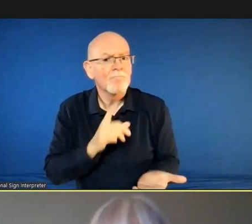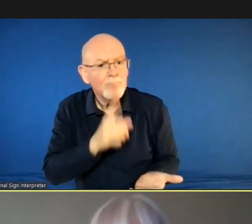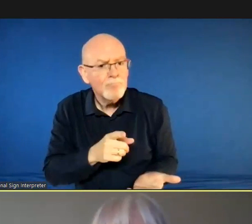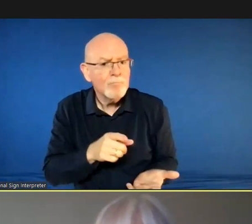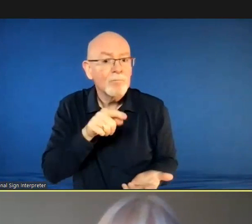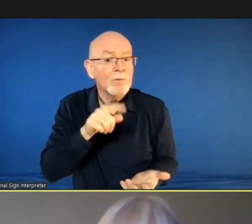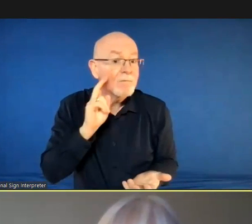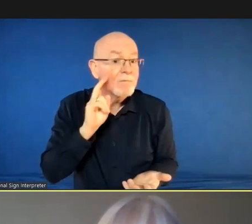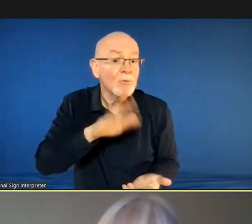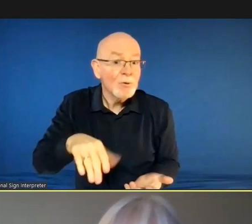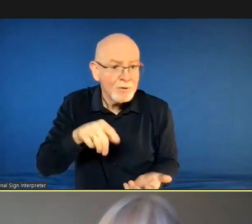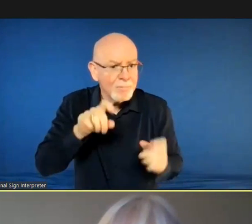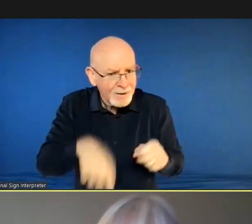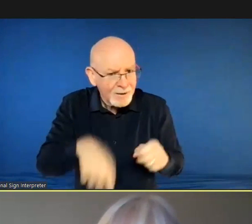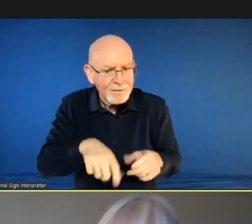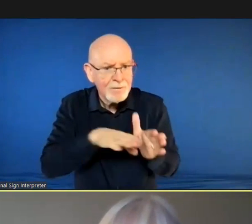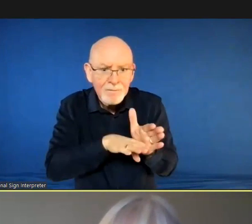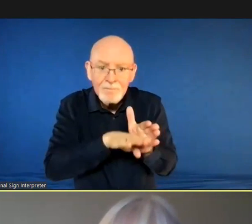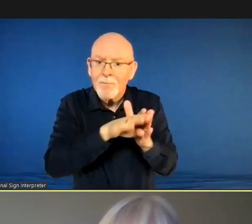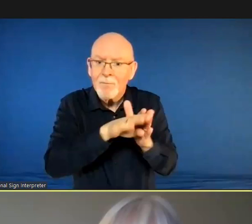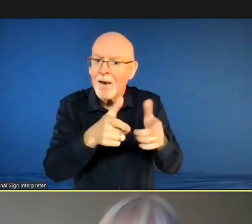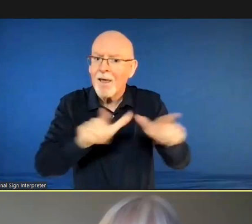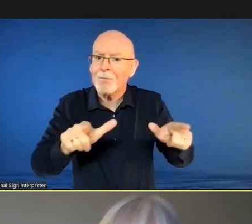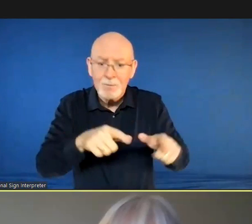language or spoken language, is vital.